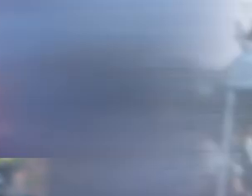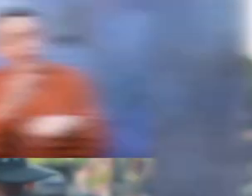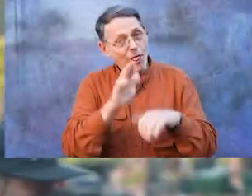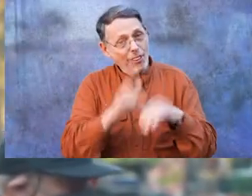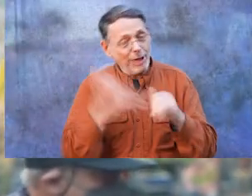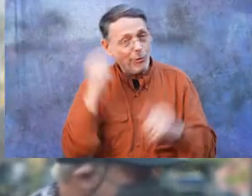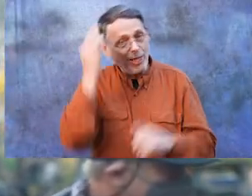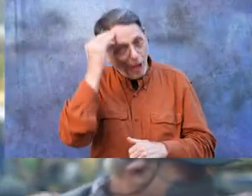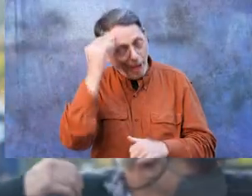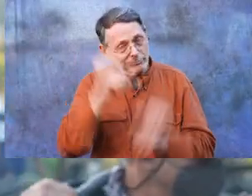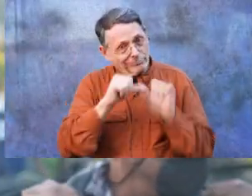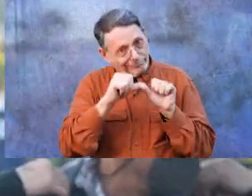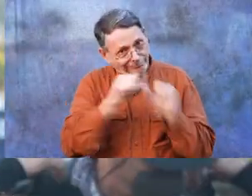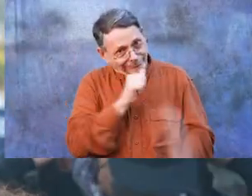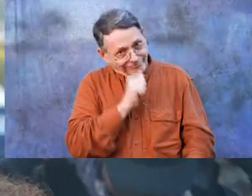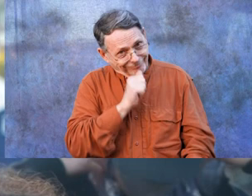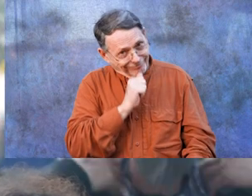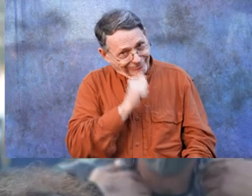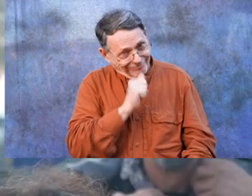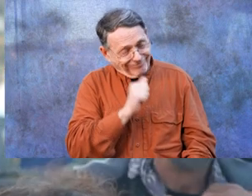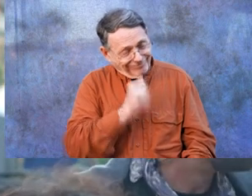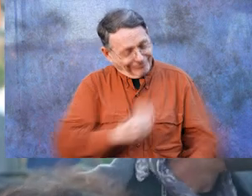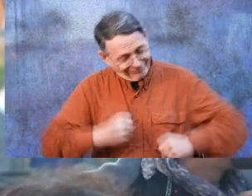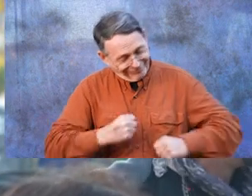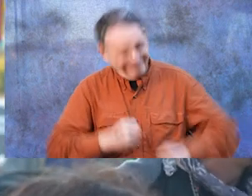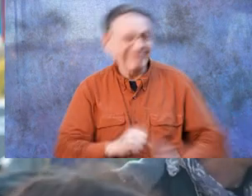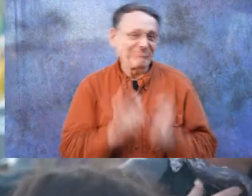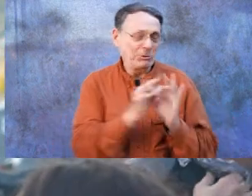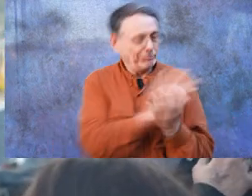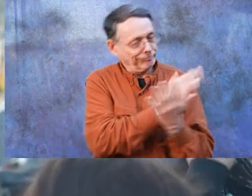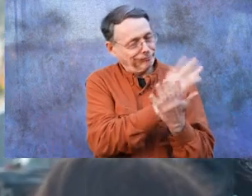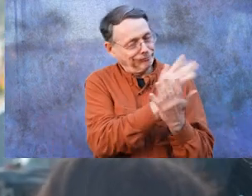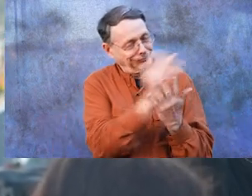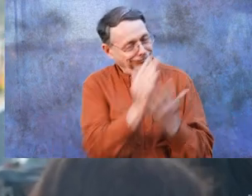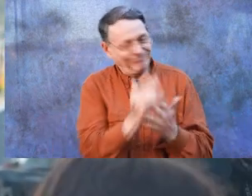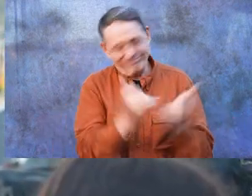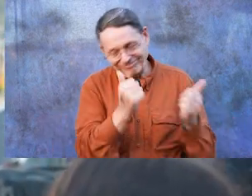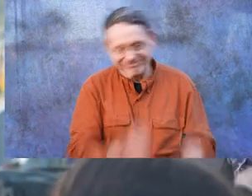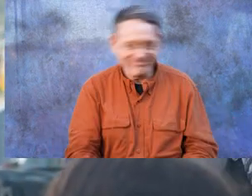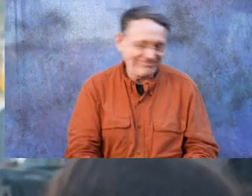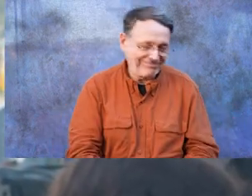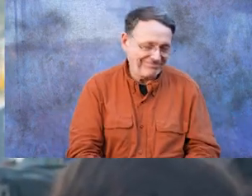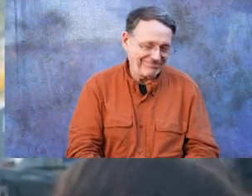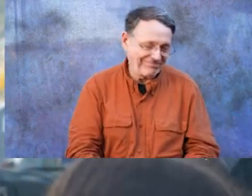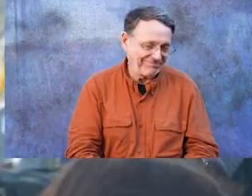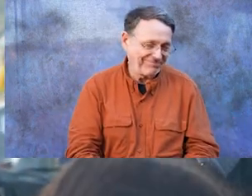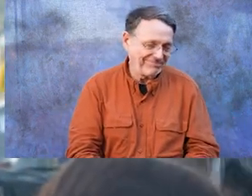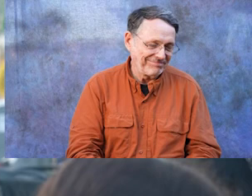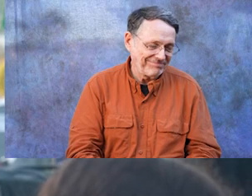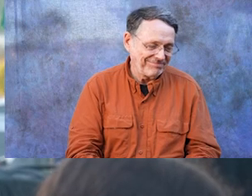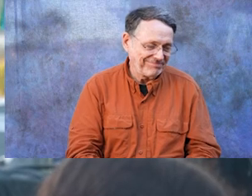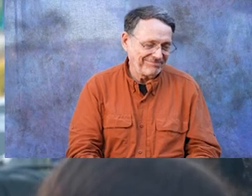on a lot longer than we thought it would, and he valiantly interpreted all the way through it.